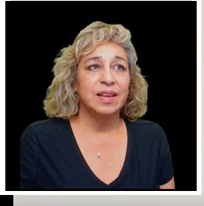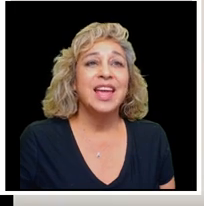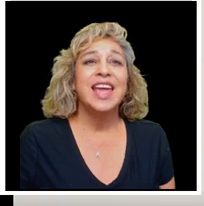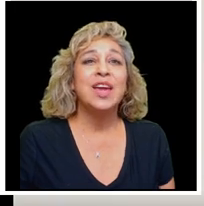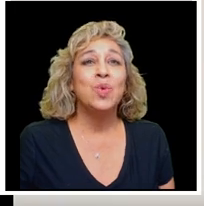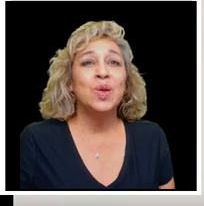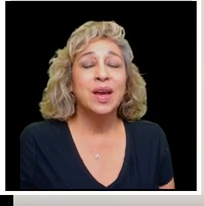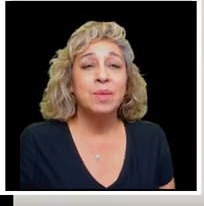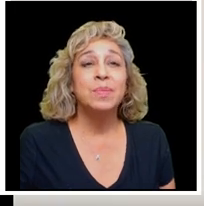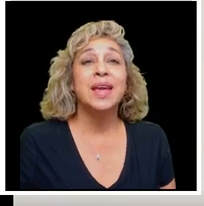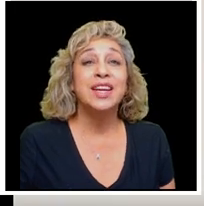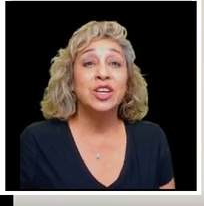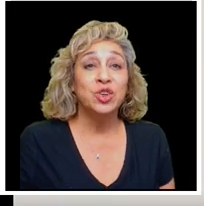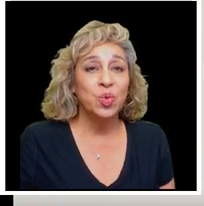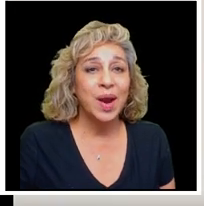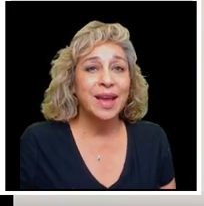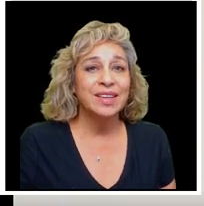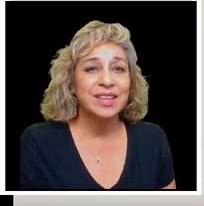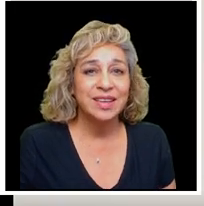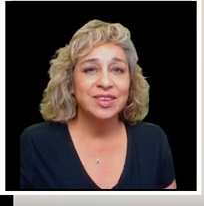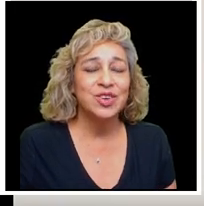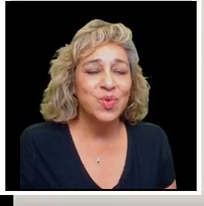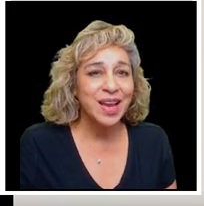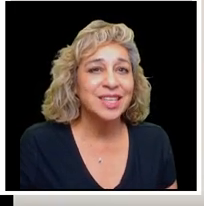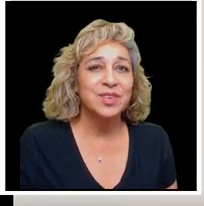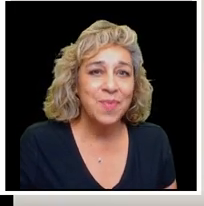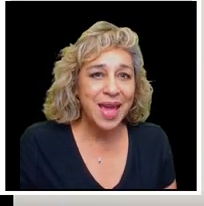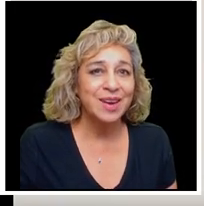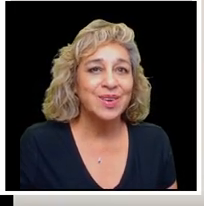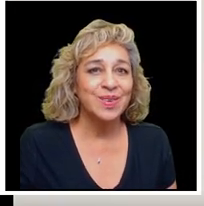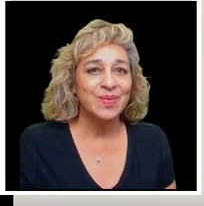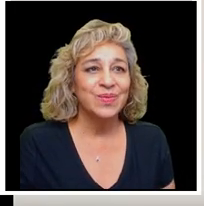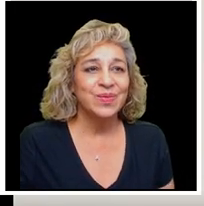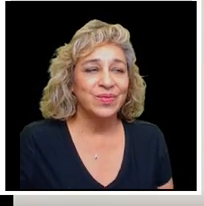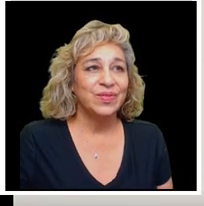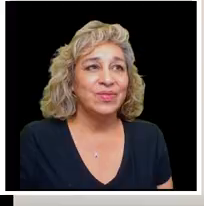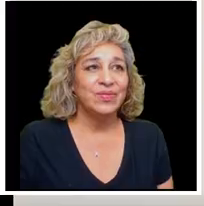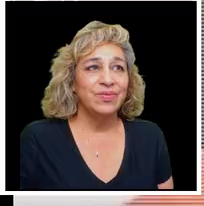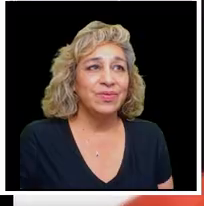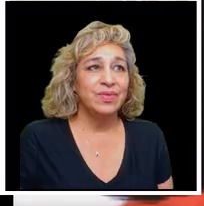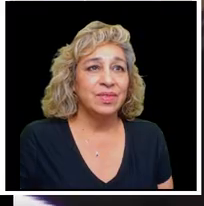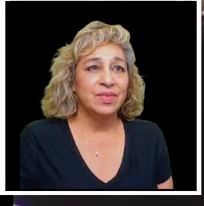it will come in a direct direct manner